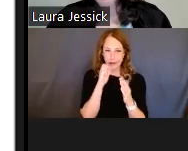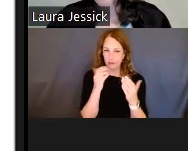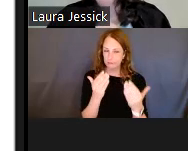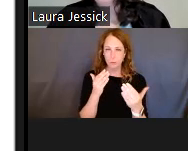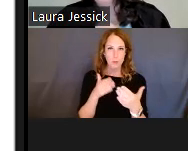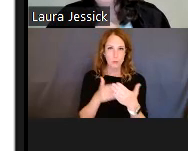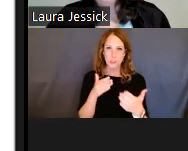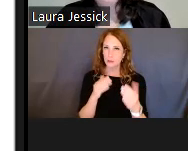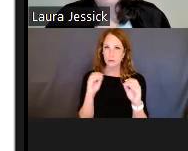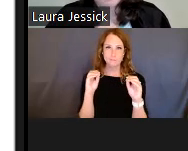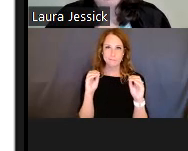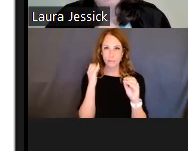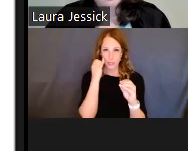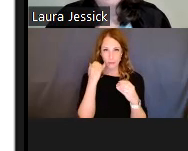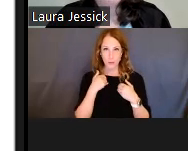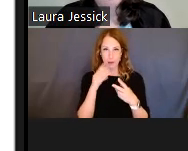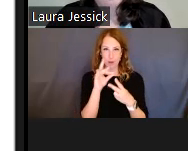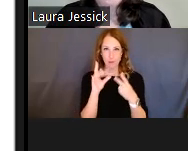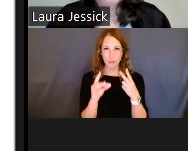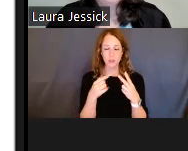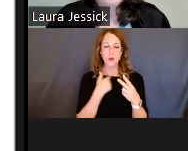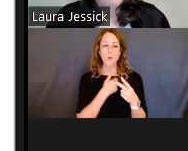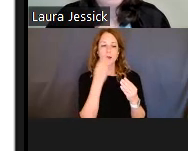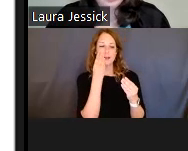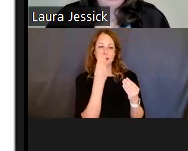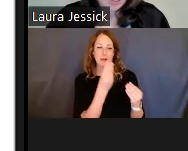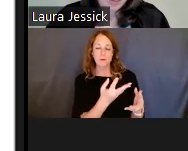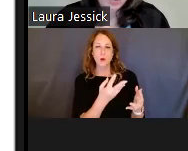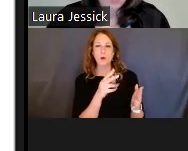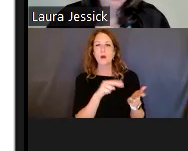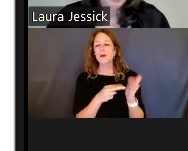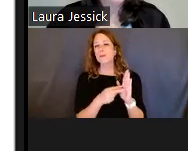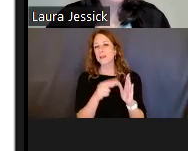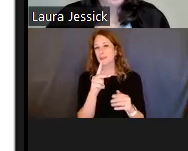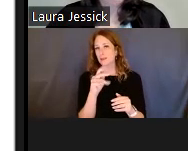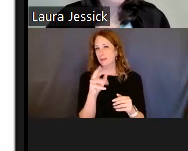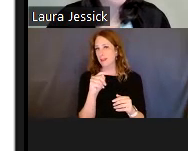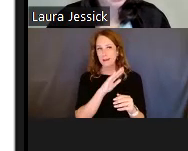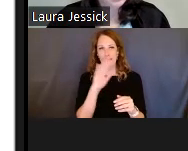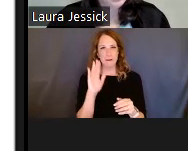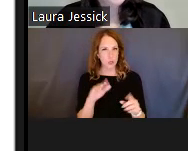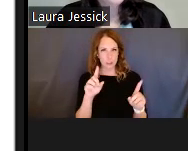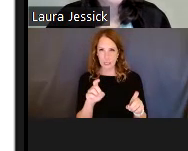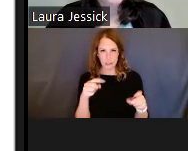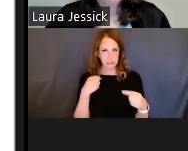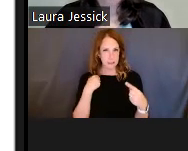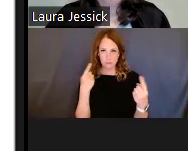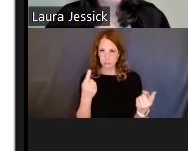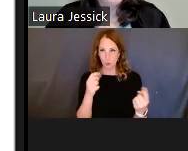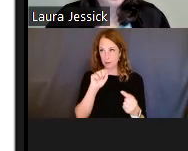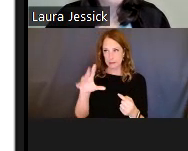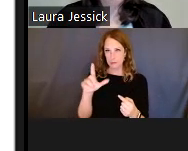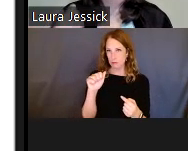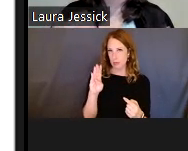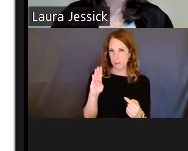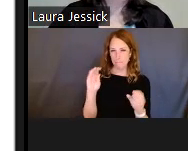prosecution if that was an option. We let them know that as part of that, their kit was never tested or submitted to the lab for testing, and